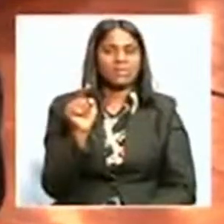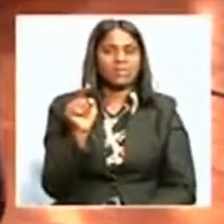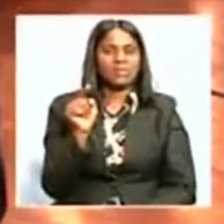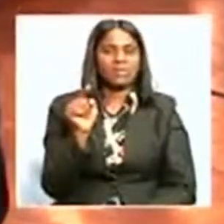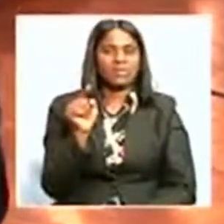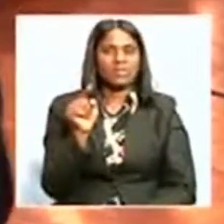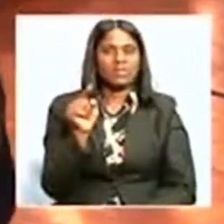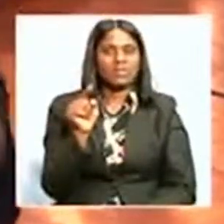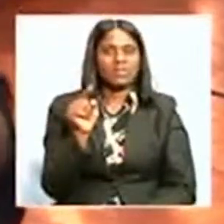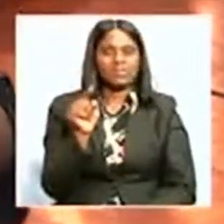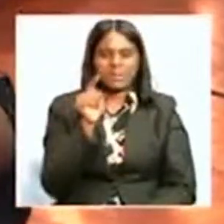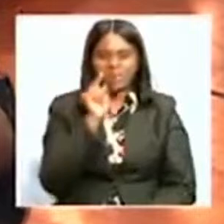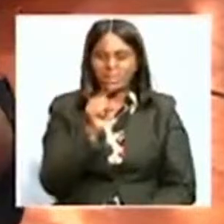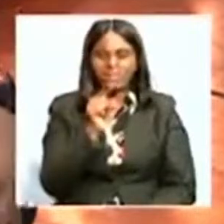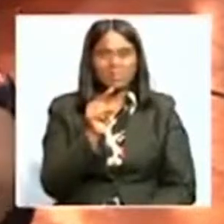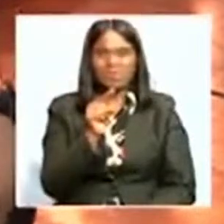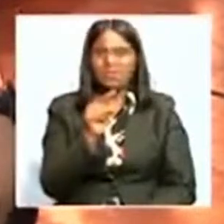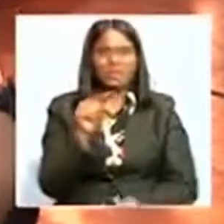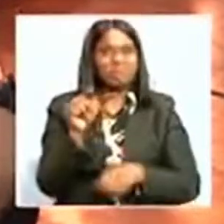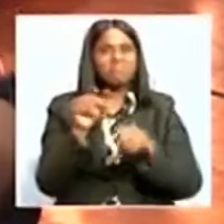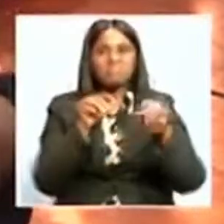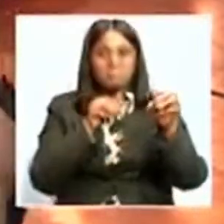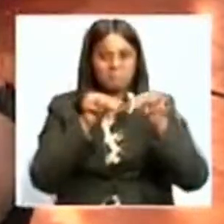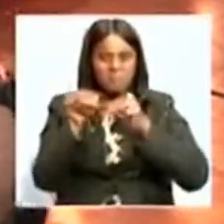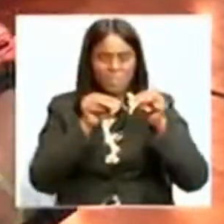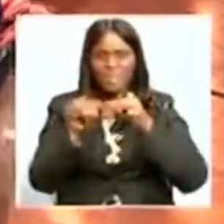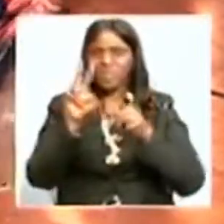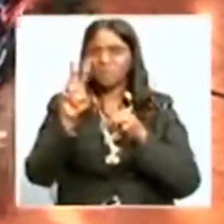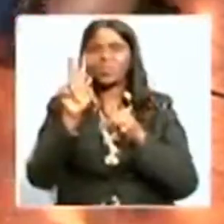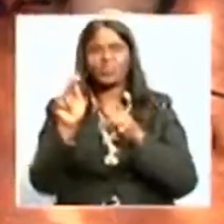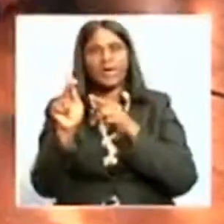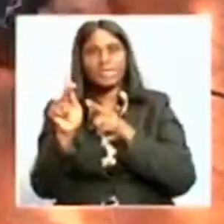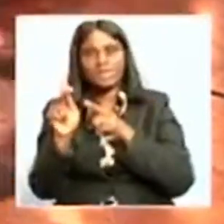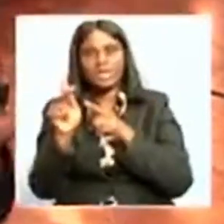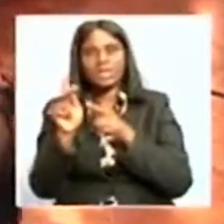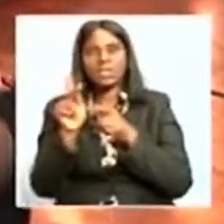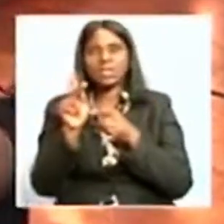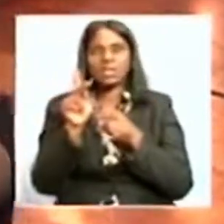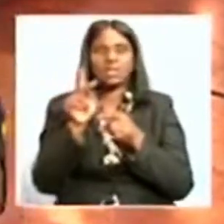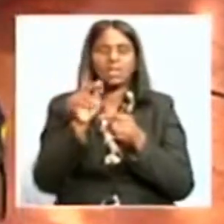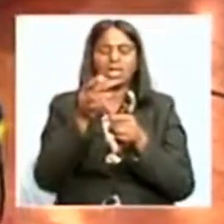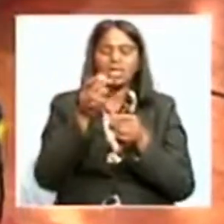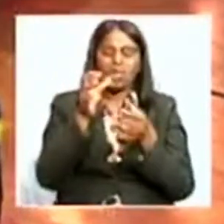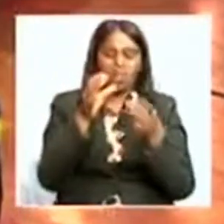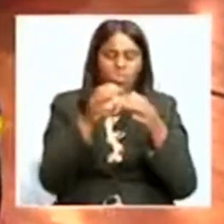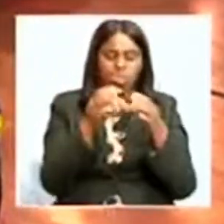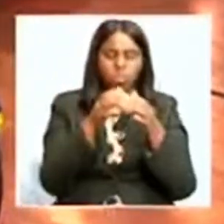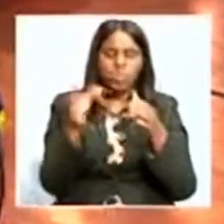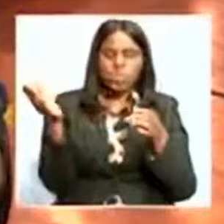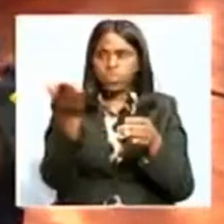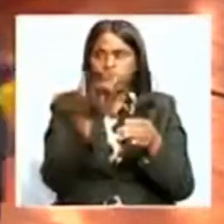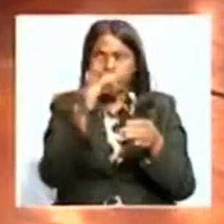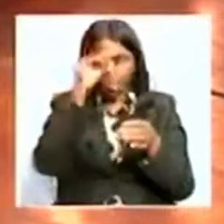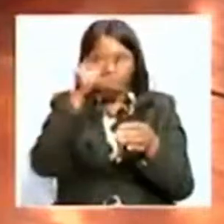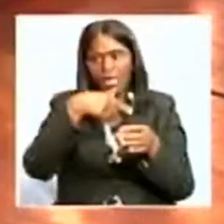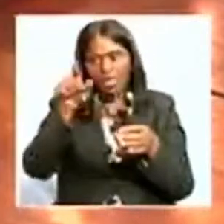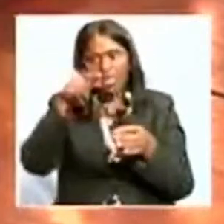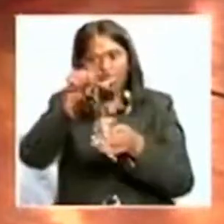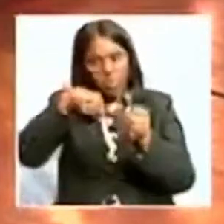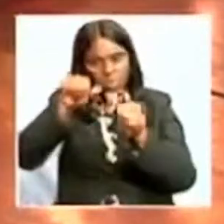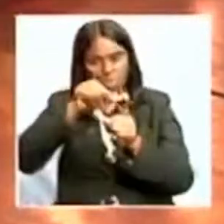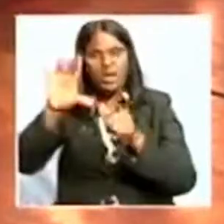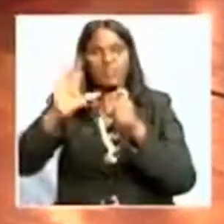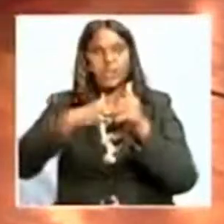It is extremely affordable. 2 kwacha, a boy will go around, come back very drunk.